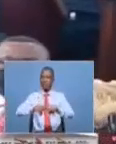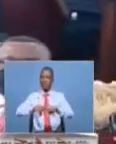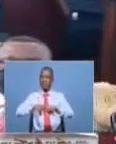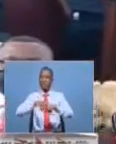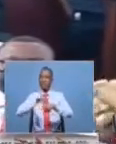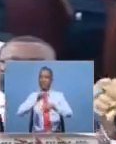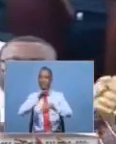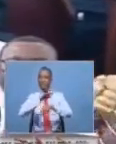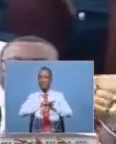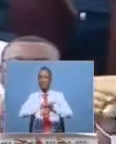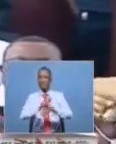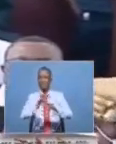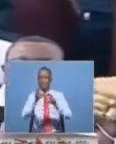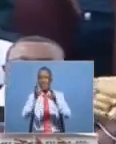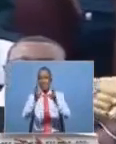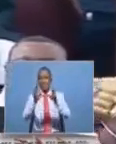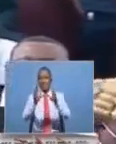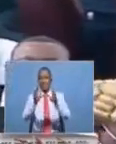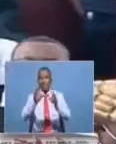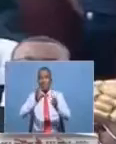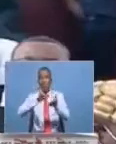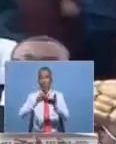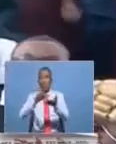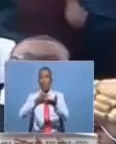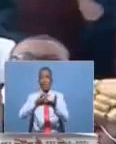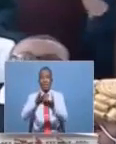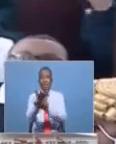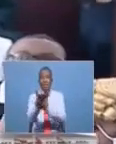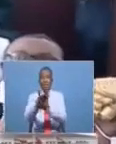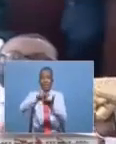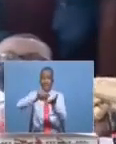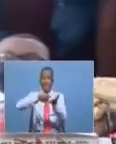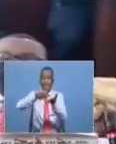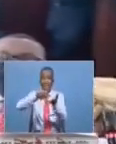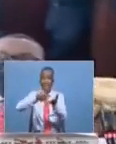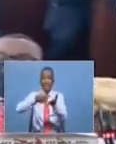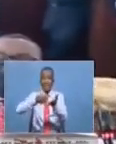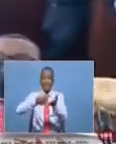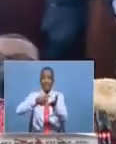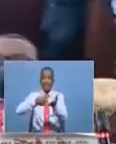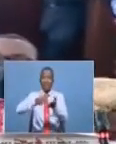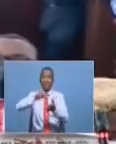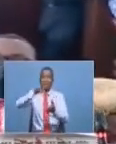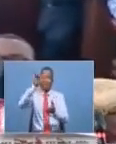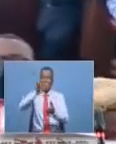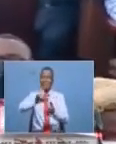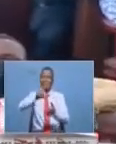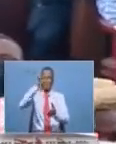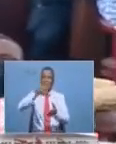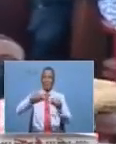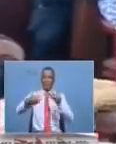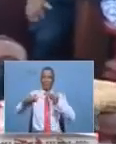on that witness statement, that needed to be made clear.